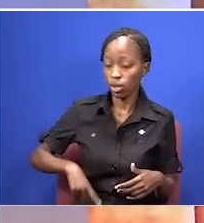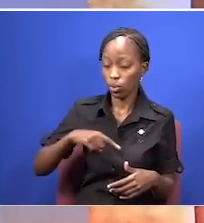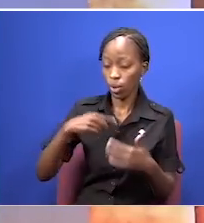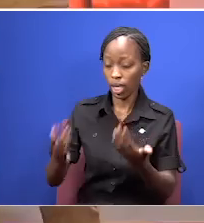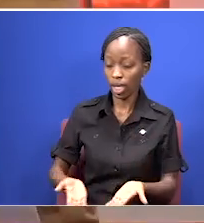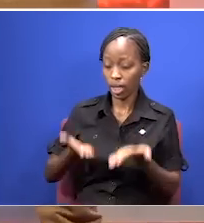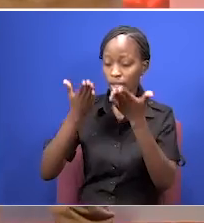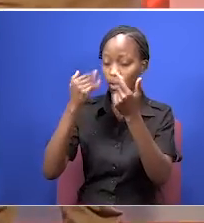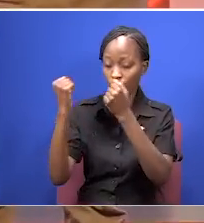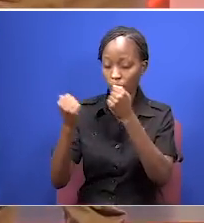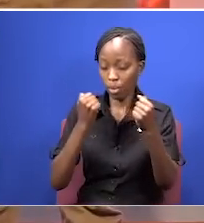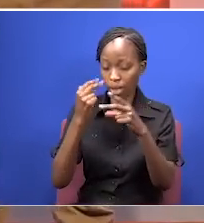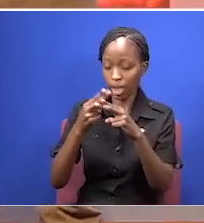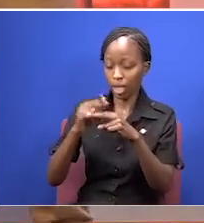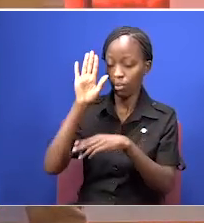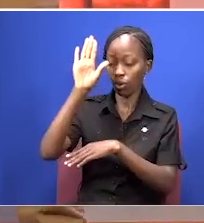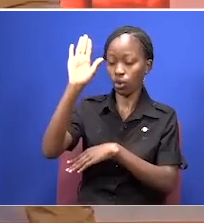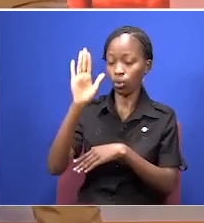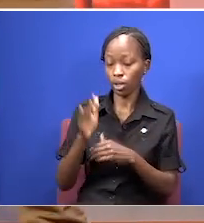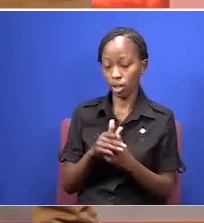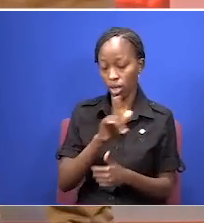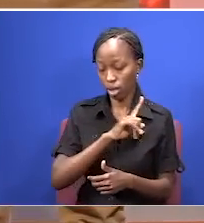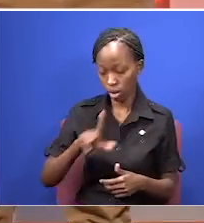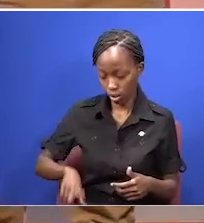your mighty names today oh god